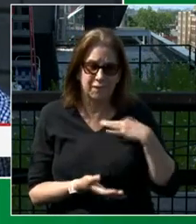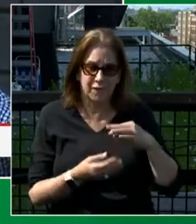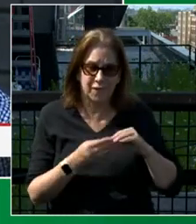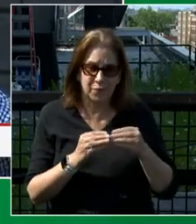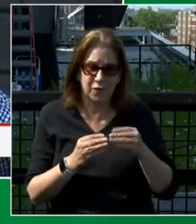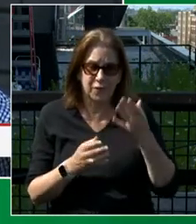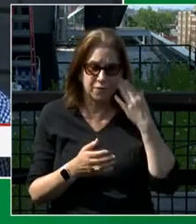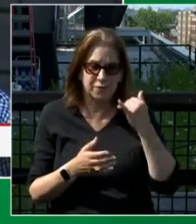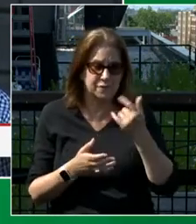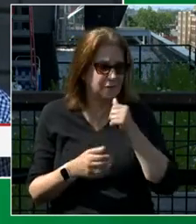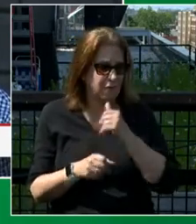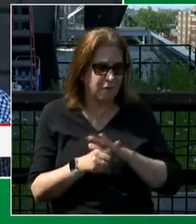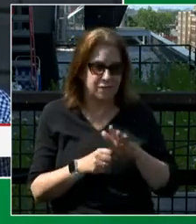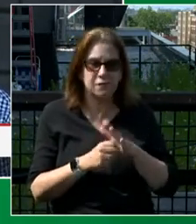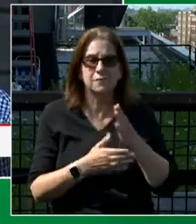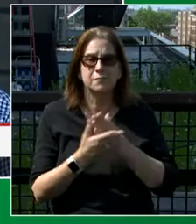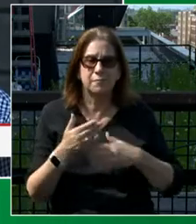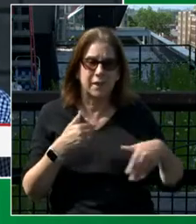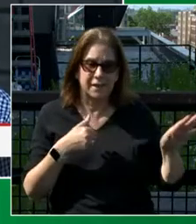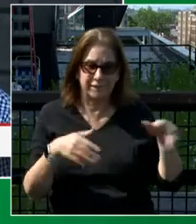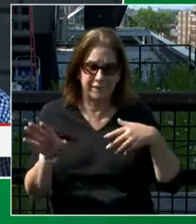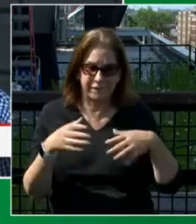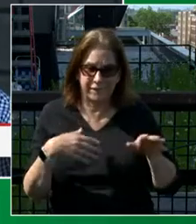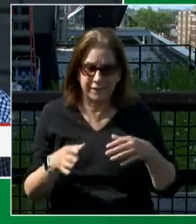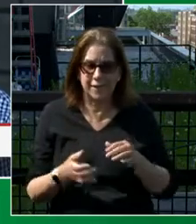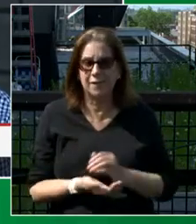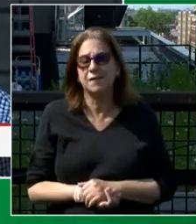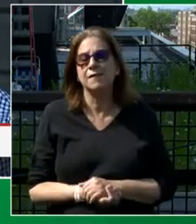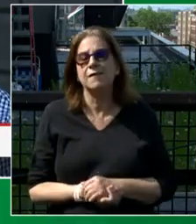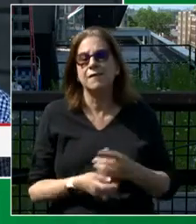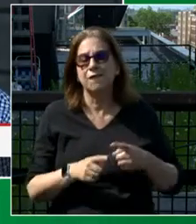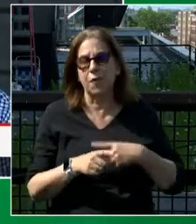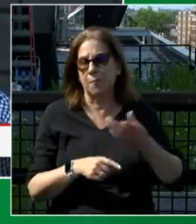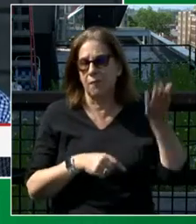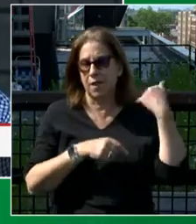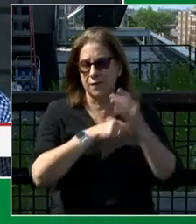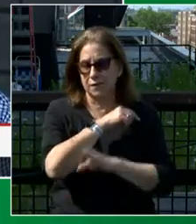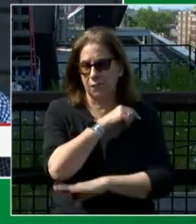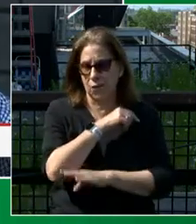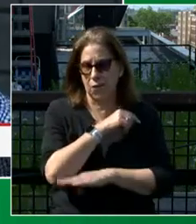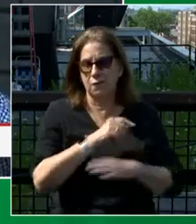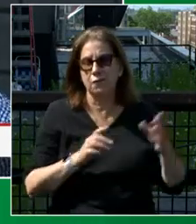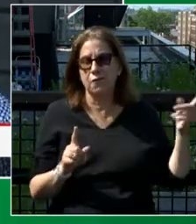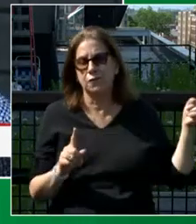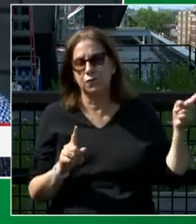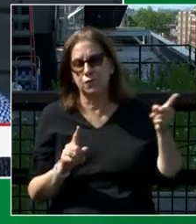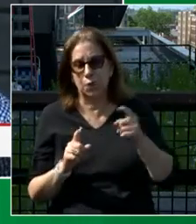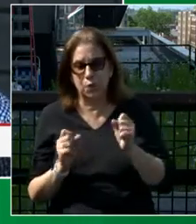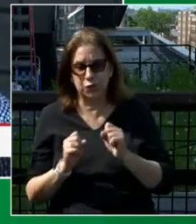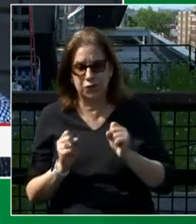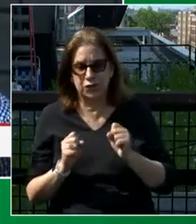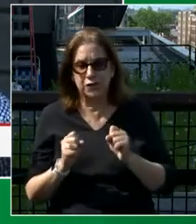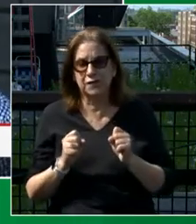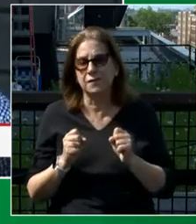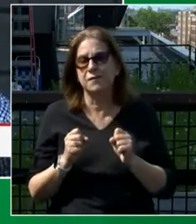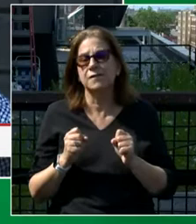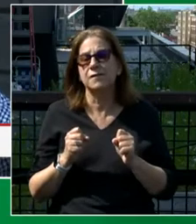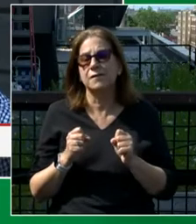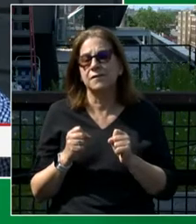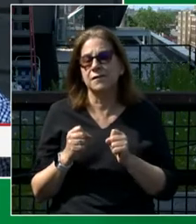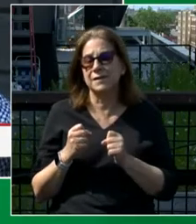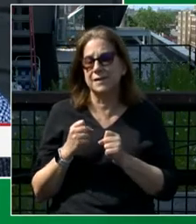And then really kind of through the fall, winter, and especially over the last kind of month or two, we've been really seeing everything come back. It's